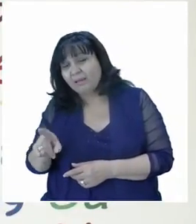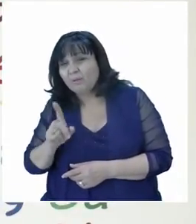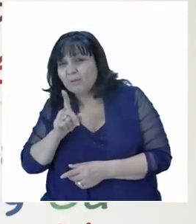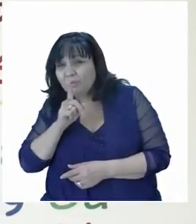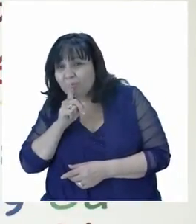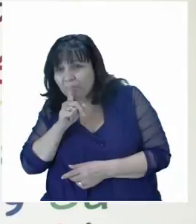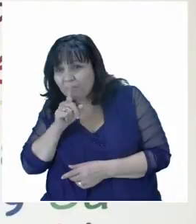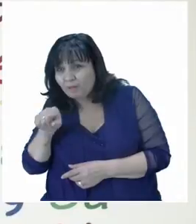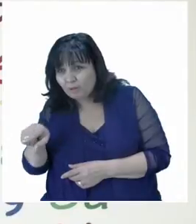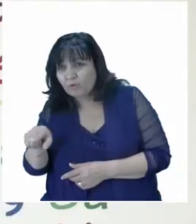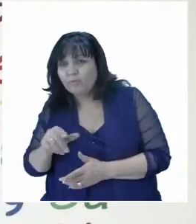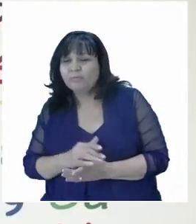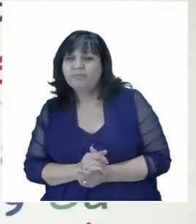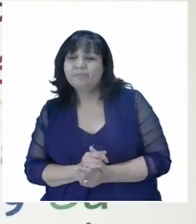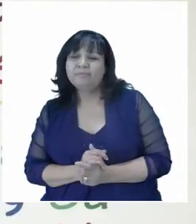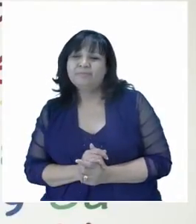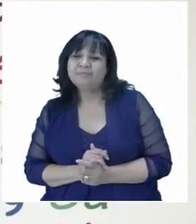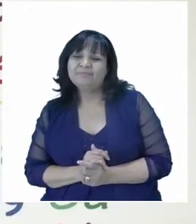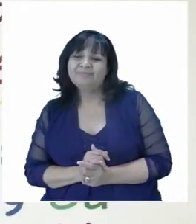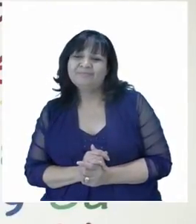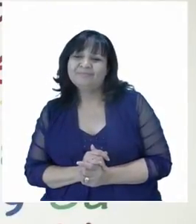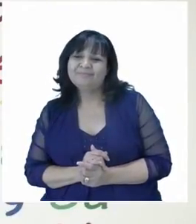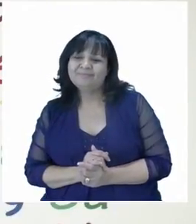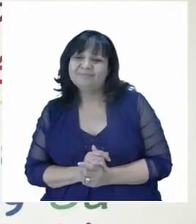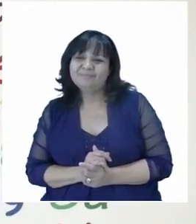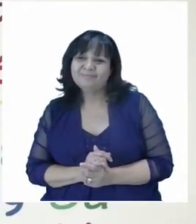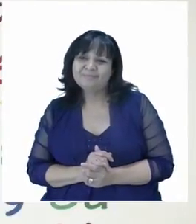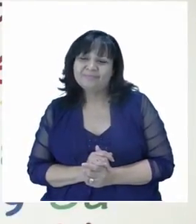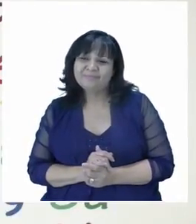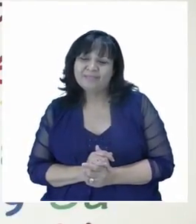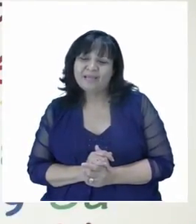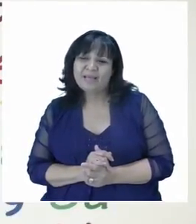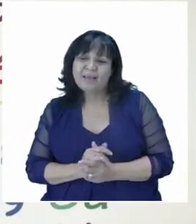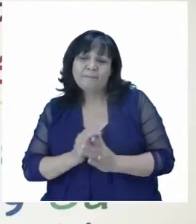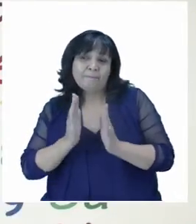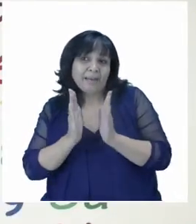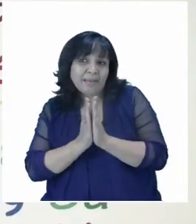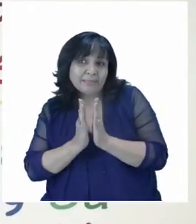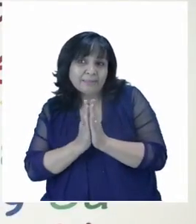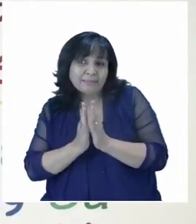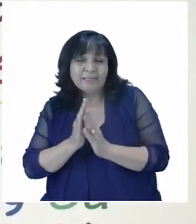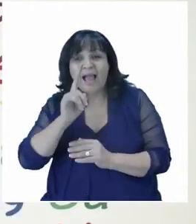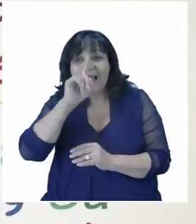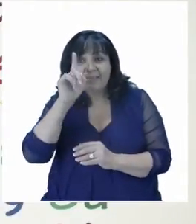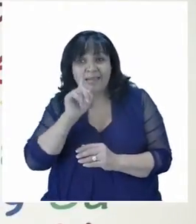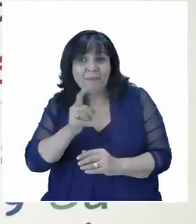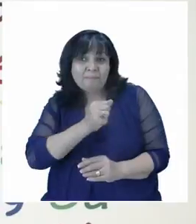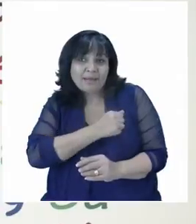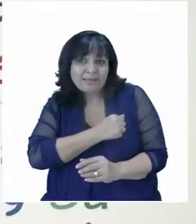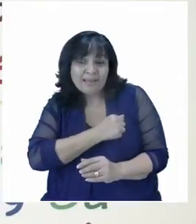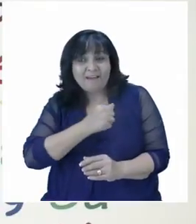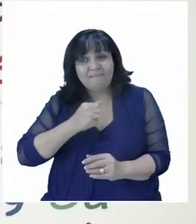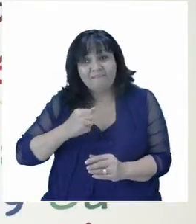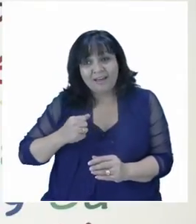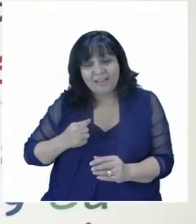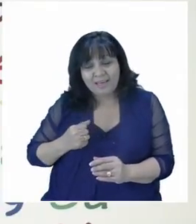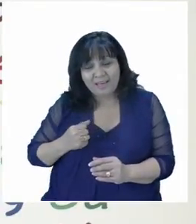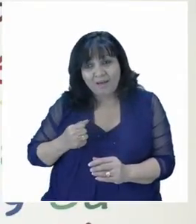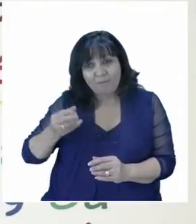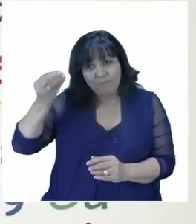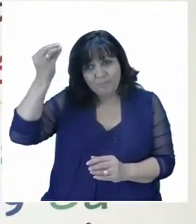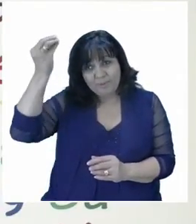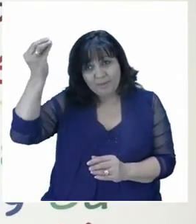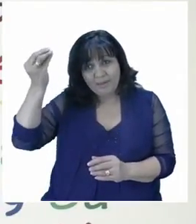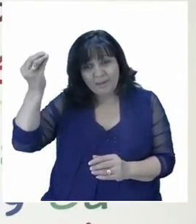wrong way. So, please ask your mother or father or any big